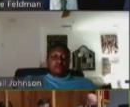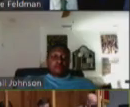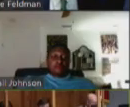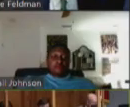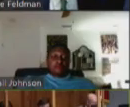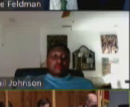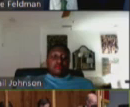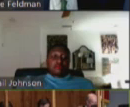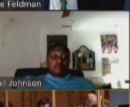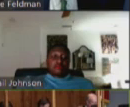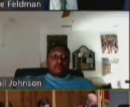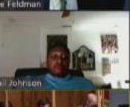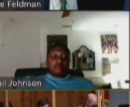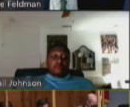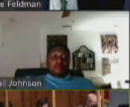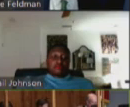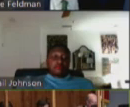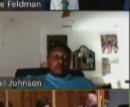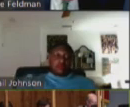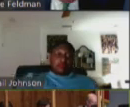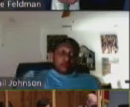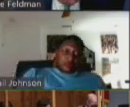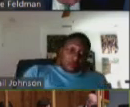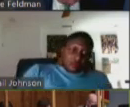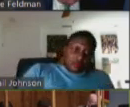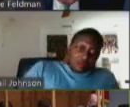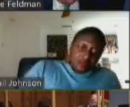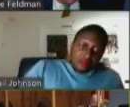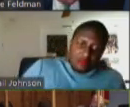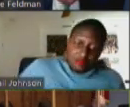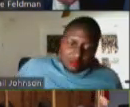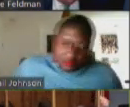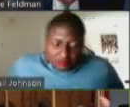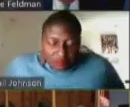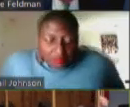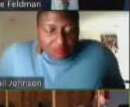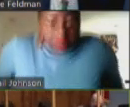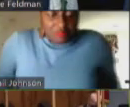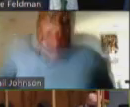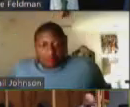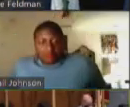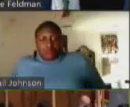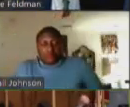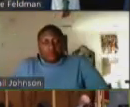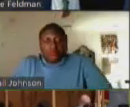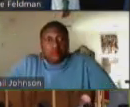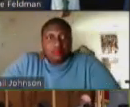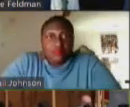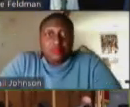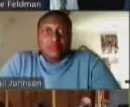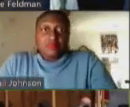pedestrian-oriented development down to that point. And I think it would be a mischance for us not to include that. I also think on the University